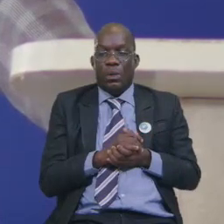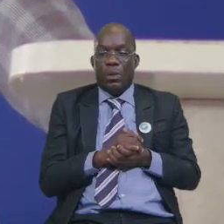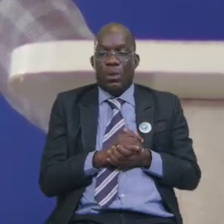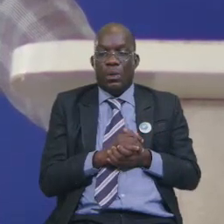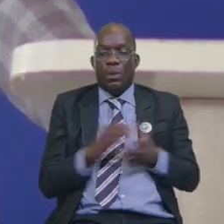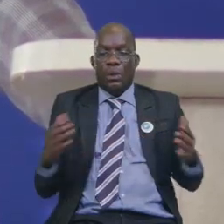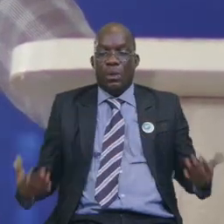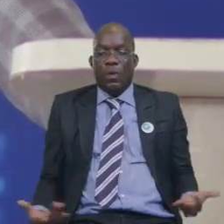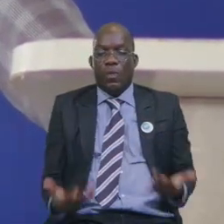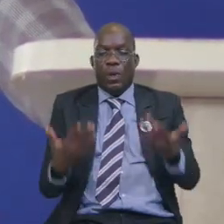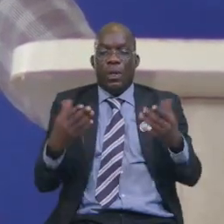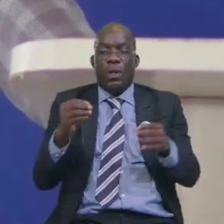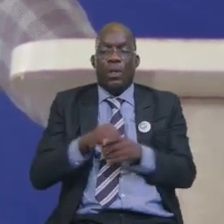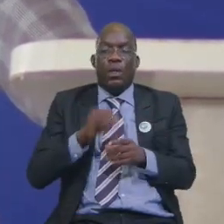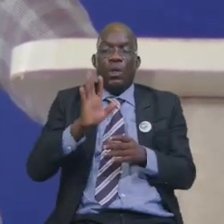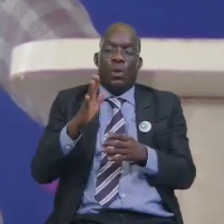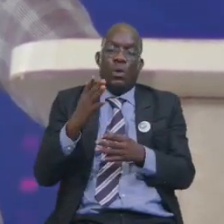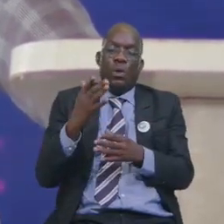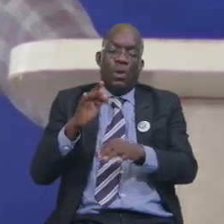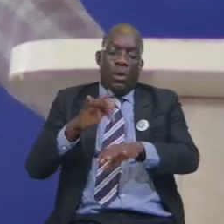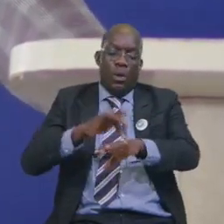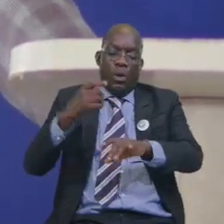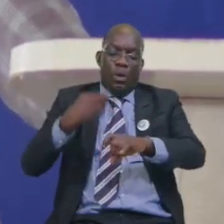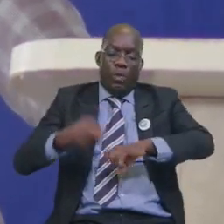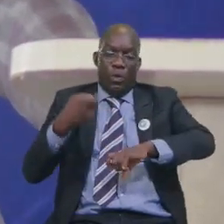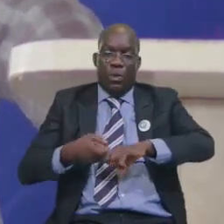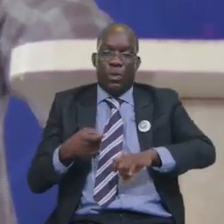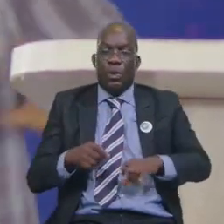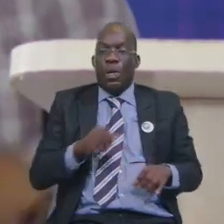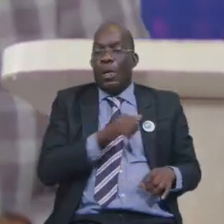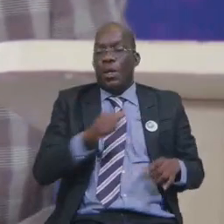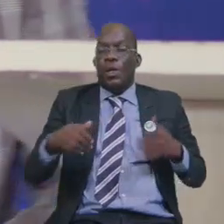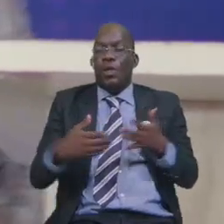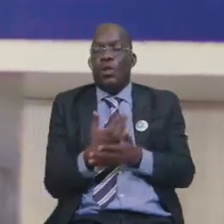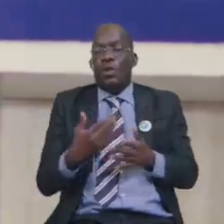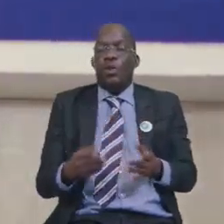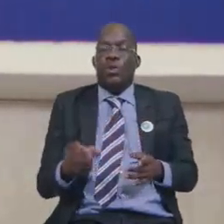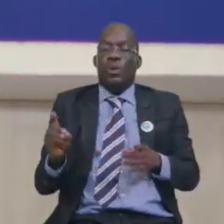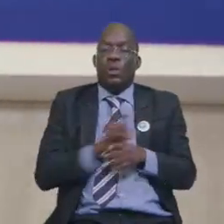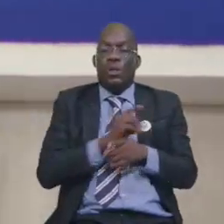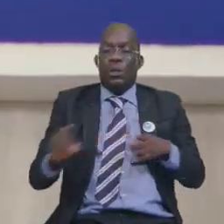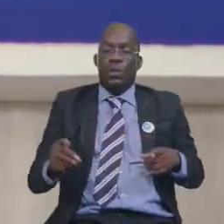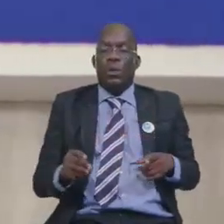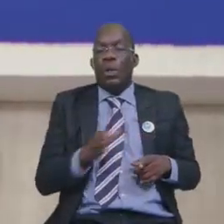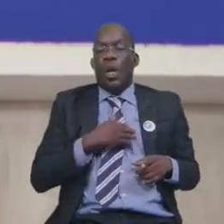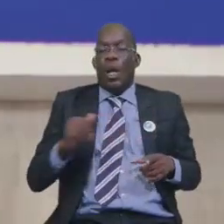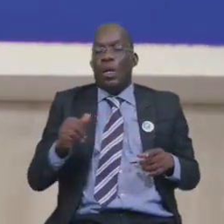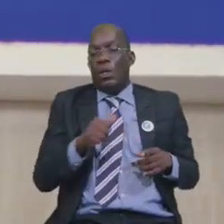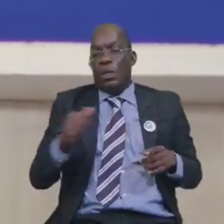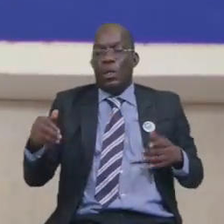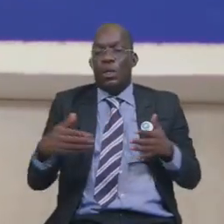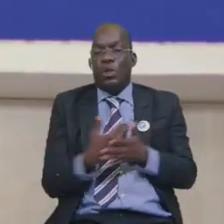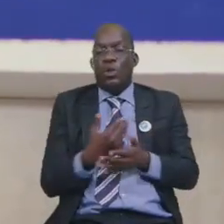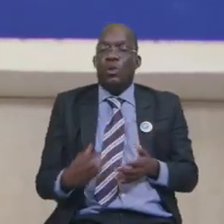Fire in your bones, a new discipline, and a new